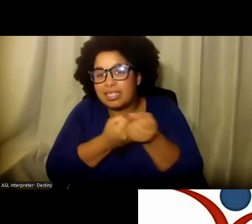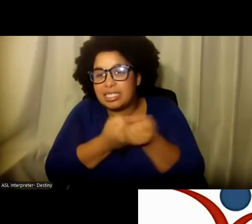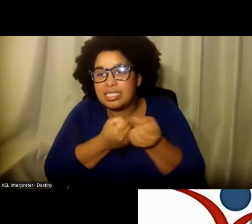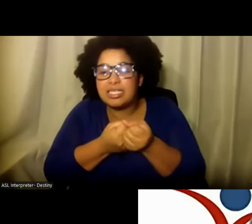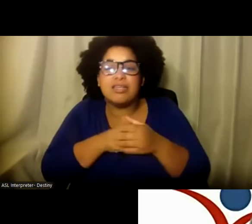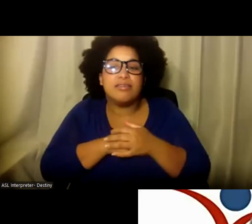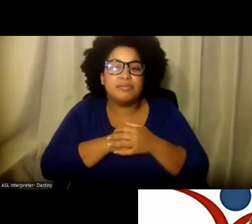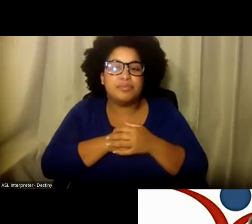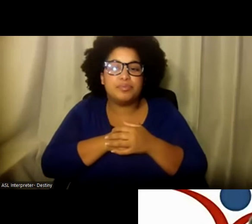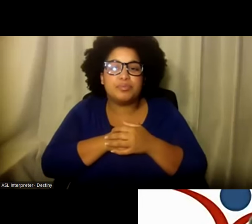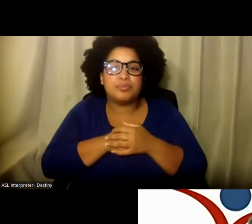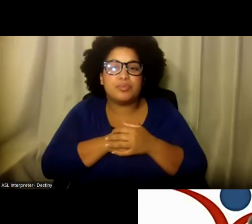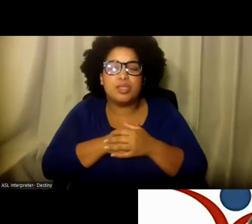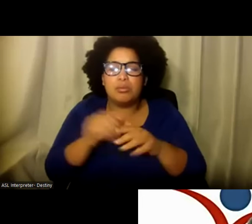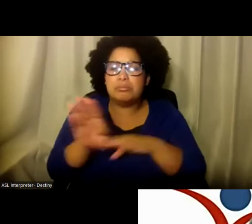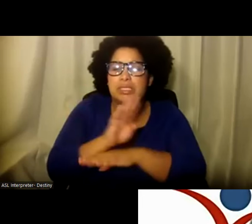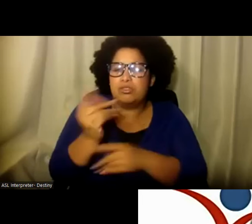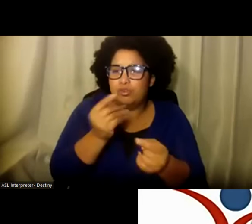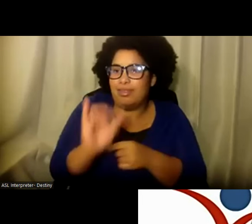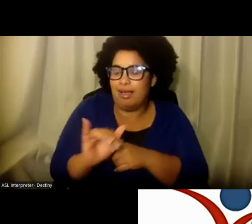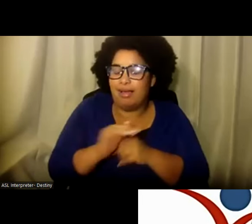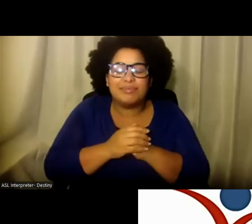And so we're busy doing that.